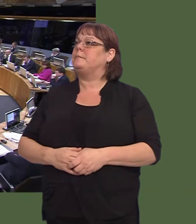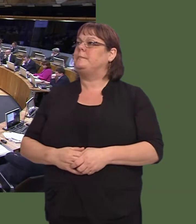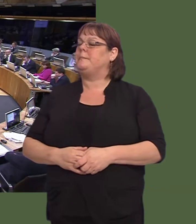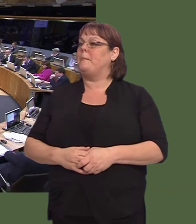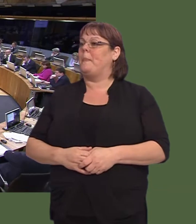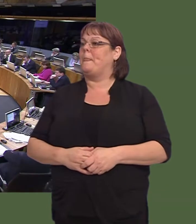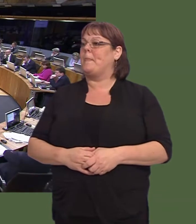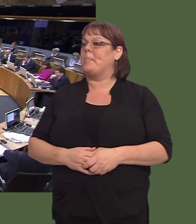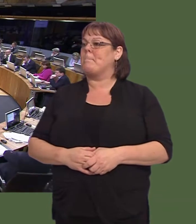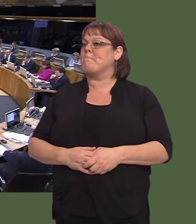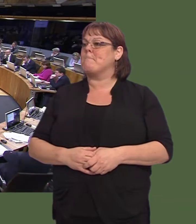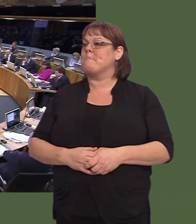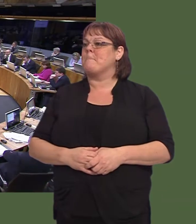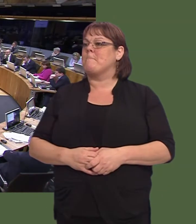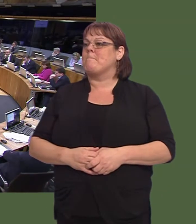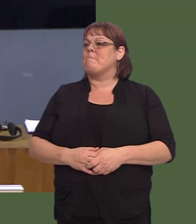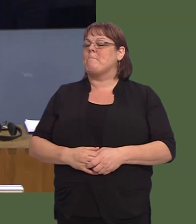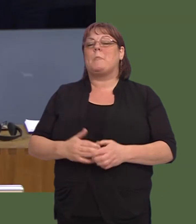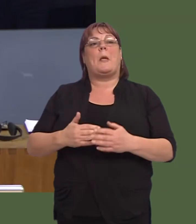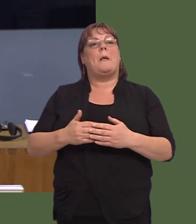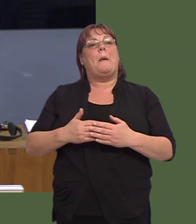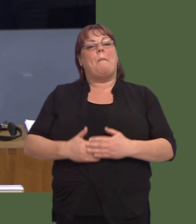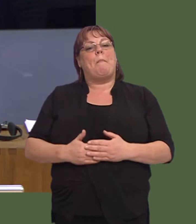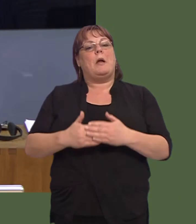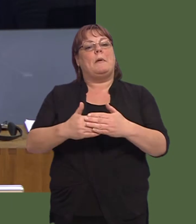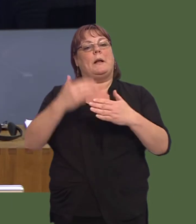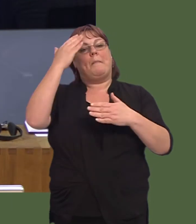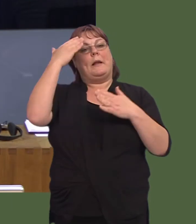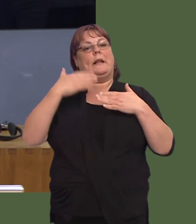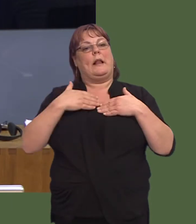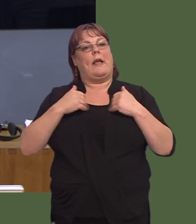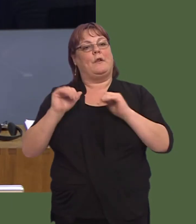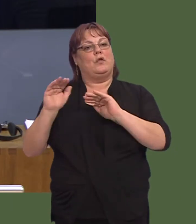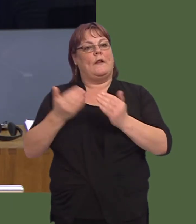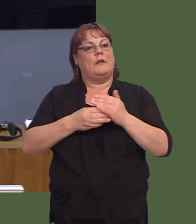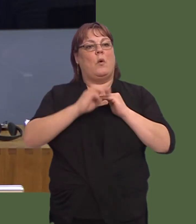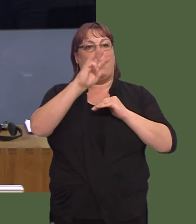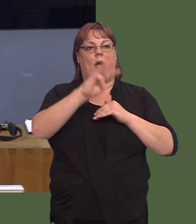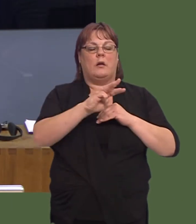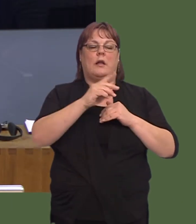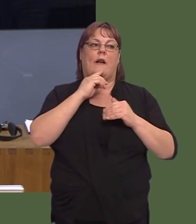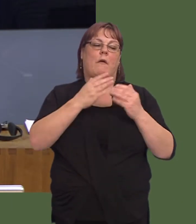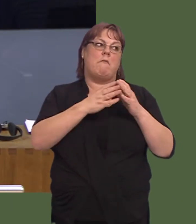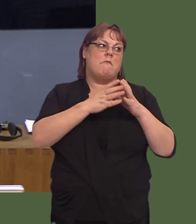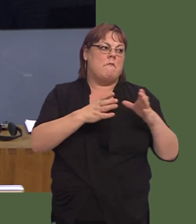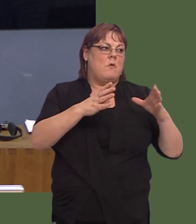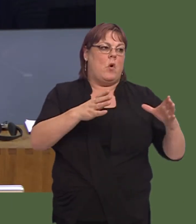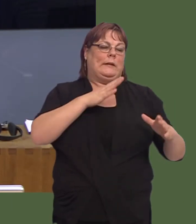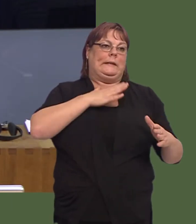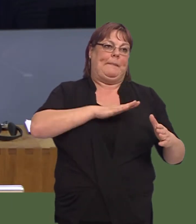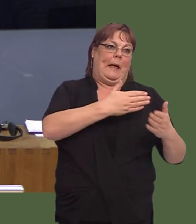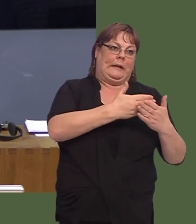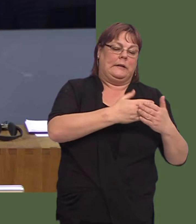mental health services, perinatal mental health services in Wales are facing the twofold pressure of increased demand and